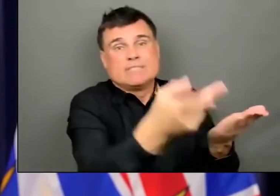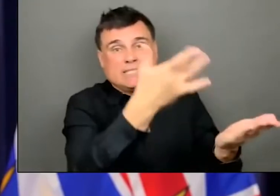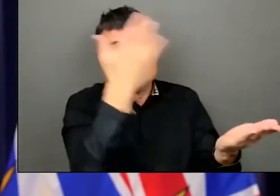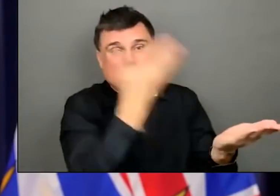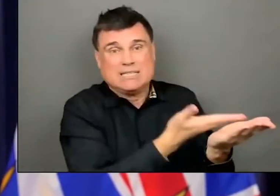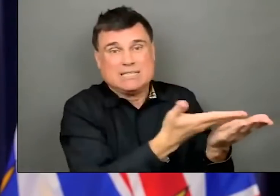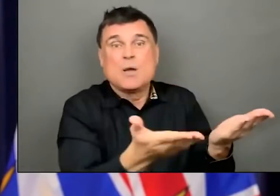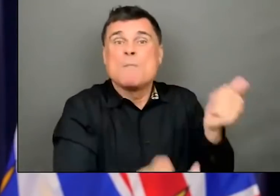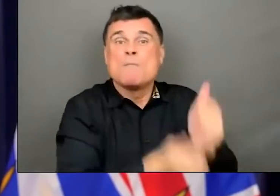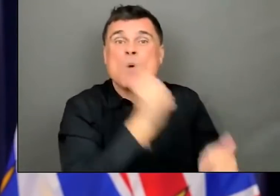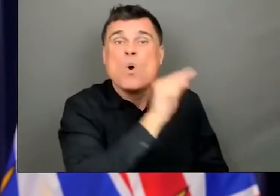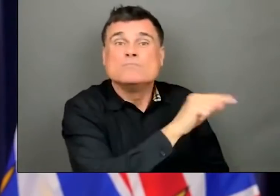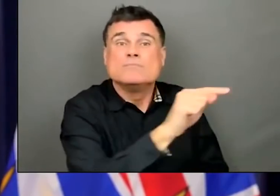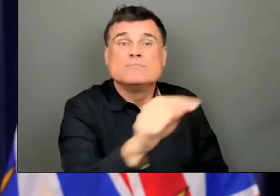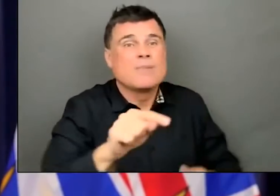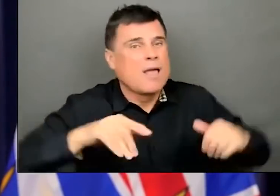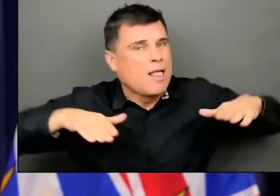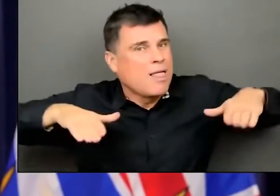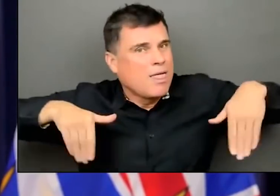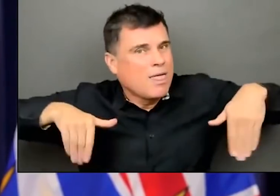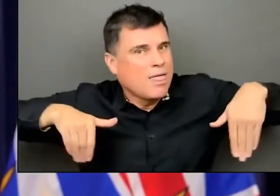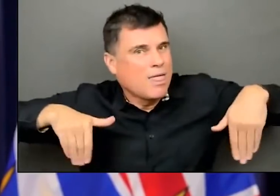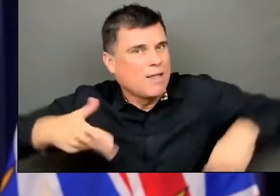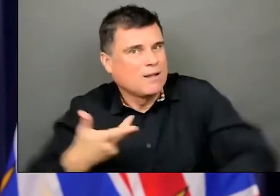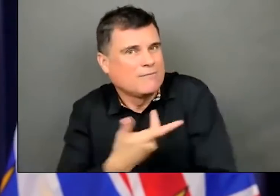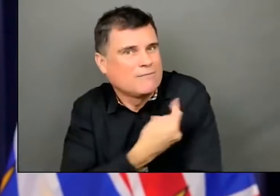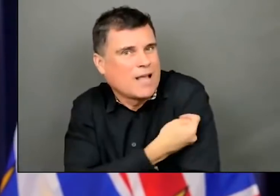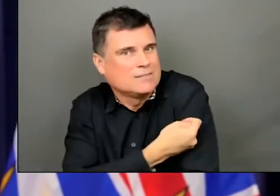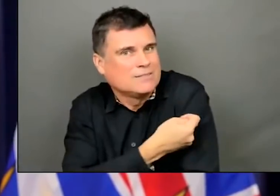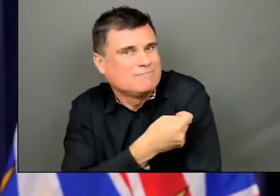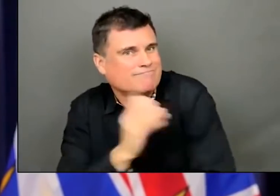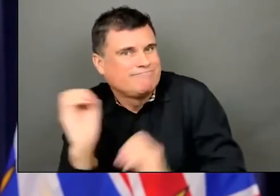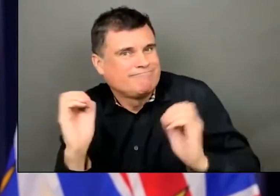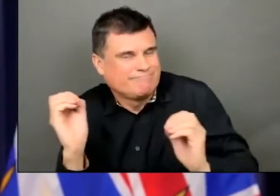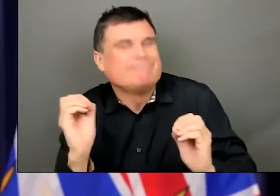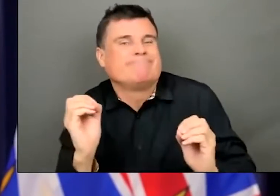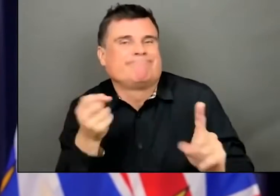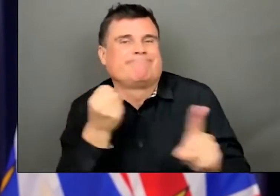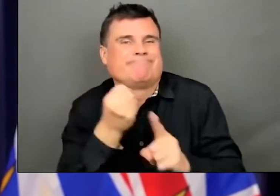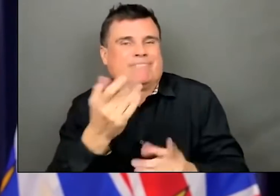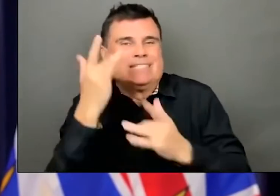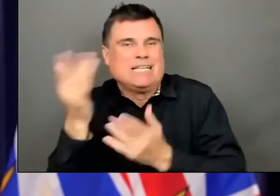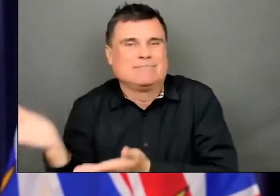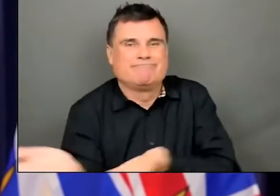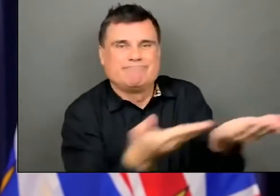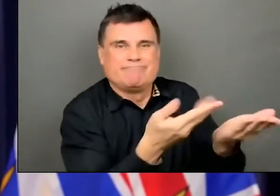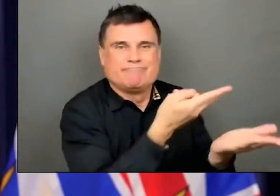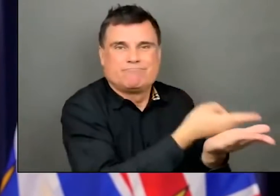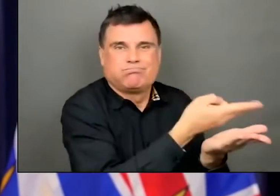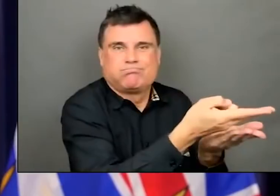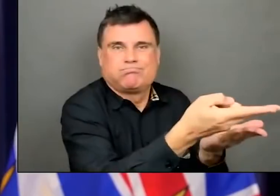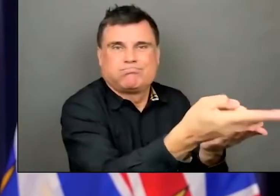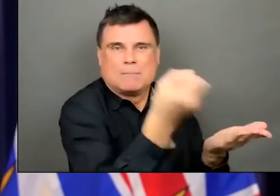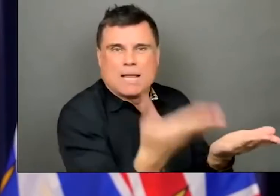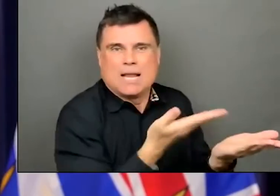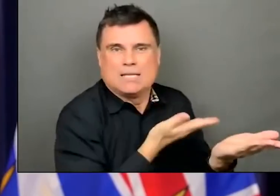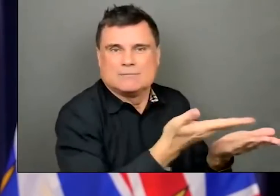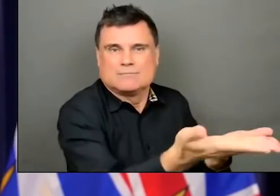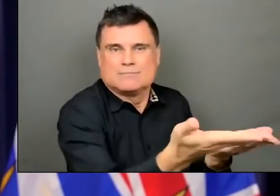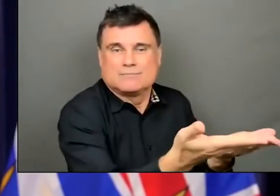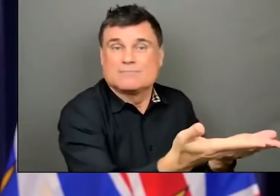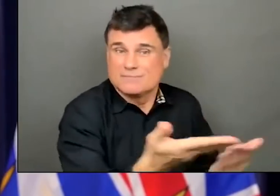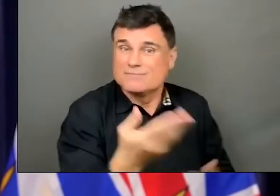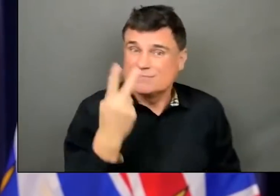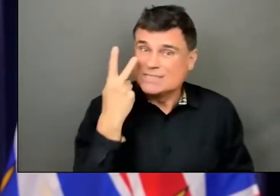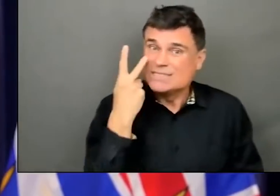than 85% of people who got both doses of the COVID-19 vaccine. Over 120,000 people have received a booster dose. And we